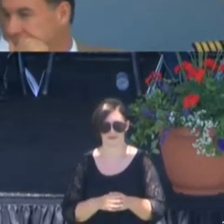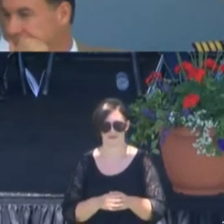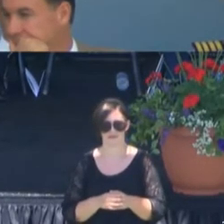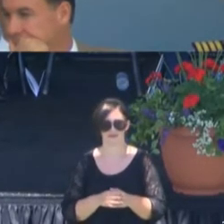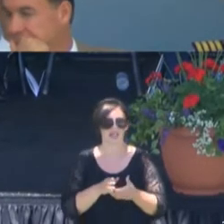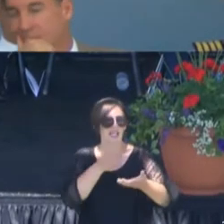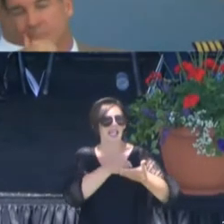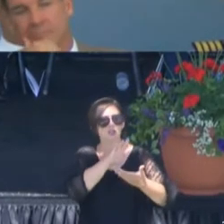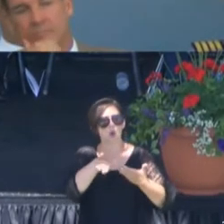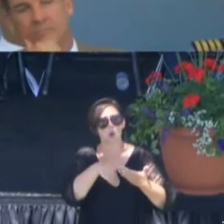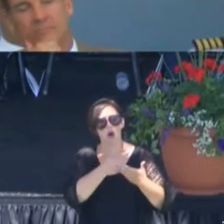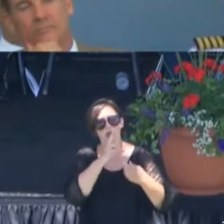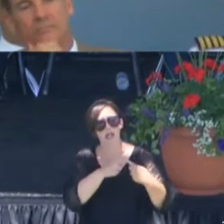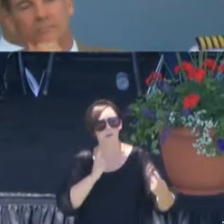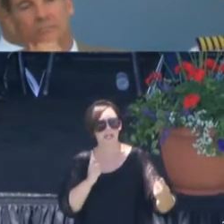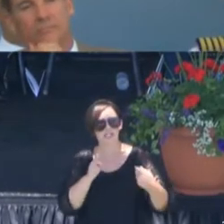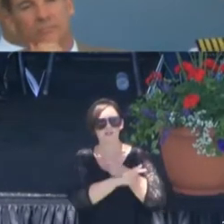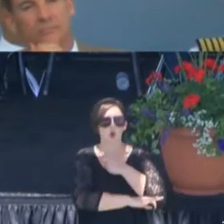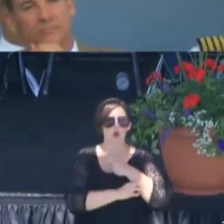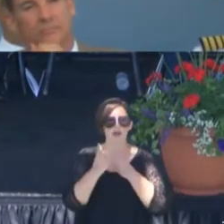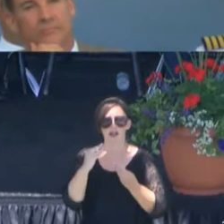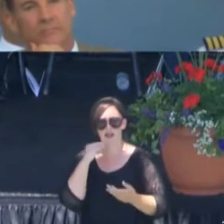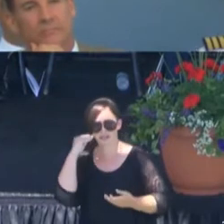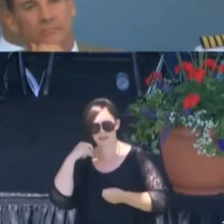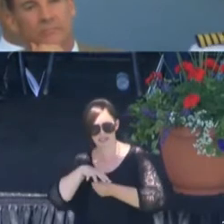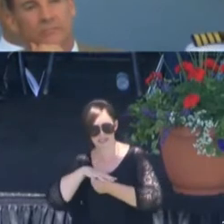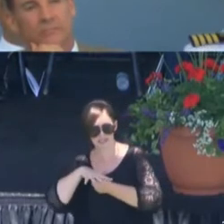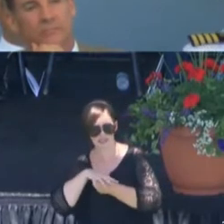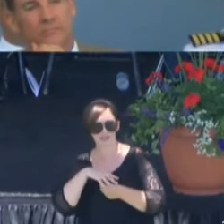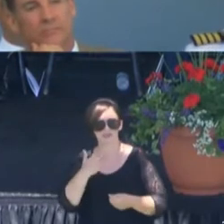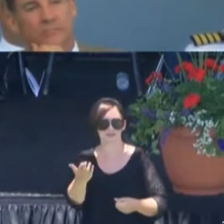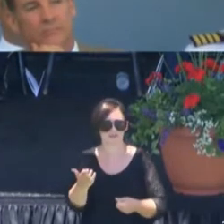against all enemies, foreign and domestic,